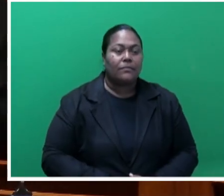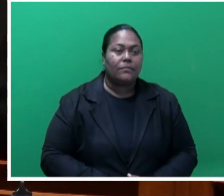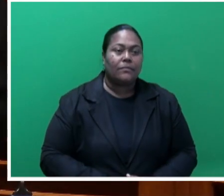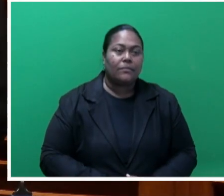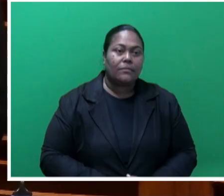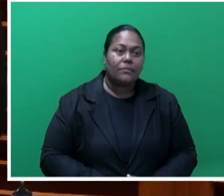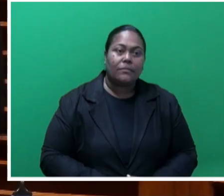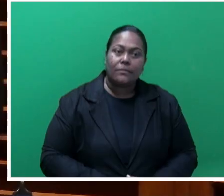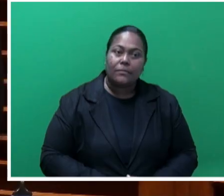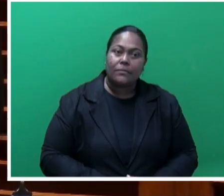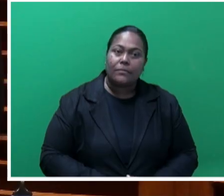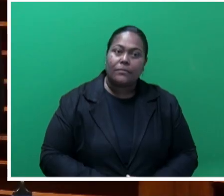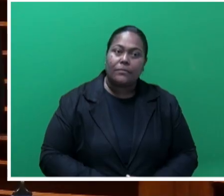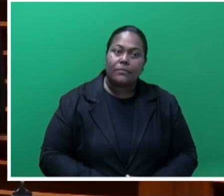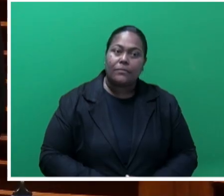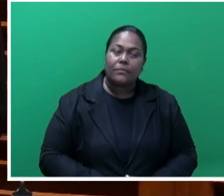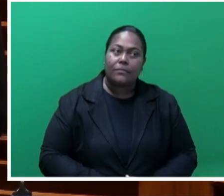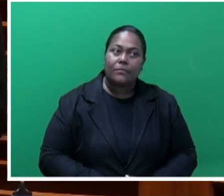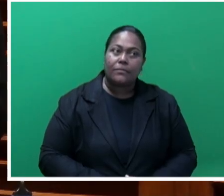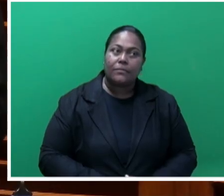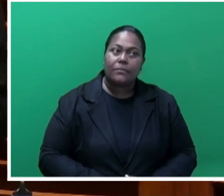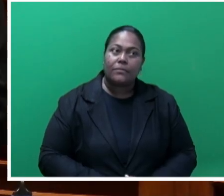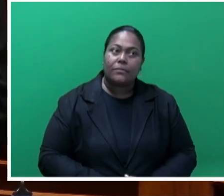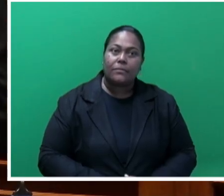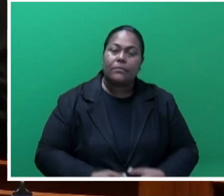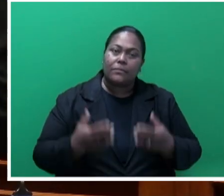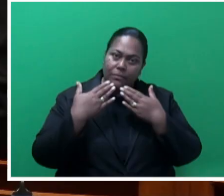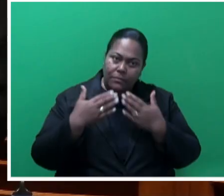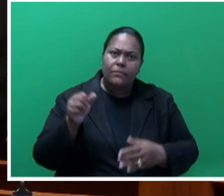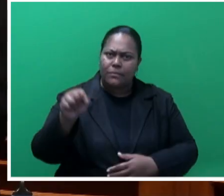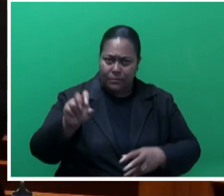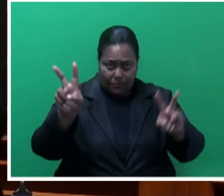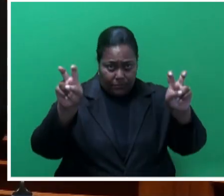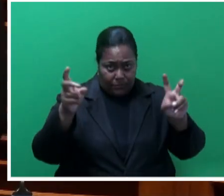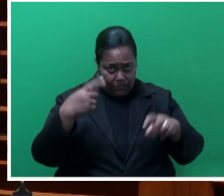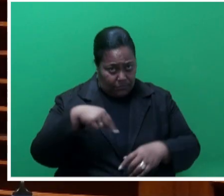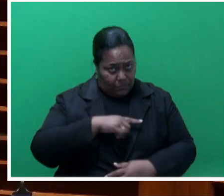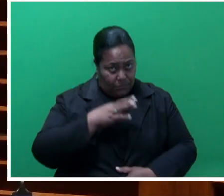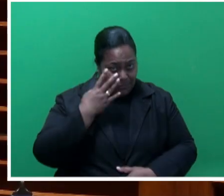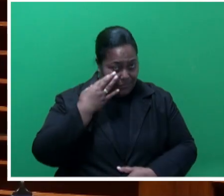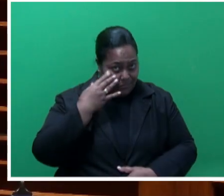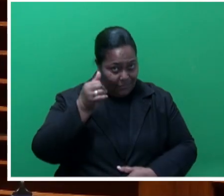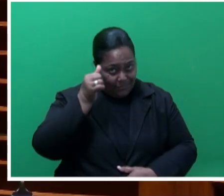Thank the Honourable Member for the question. I think it's a topic that we are all familiar with.